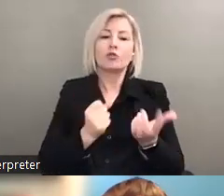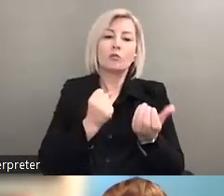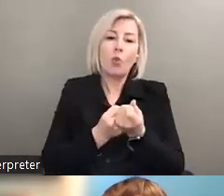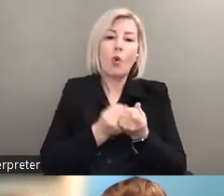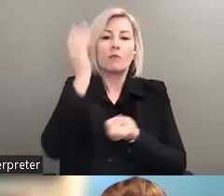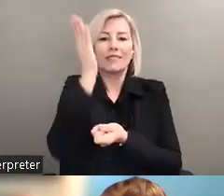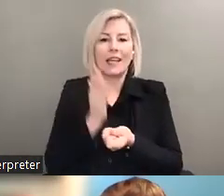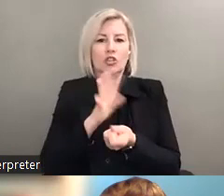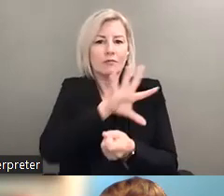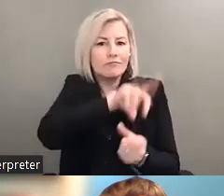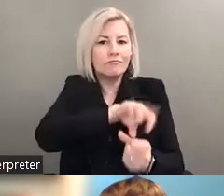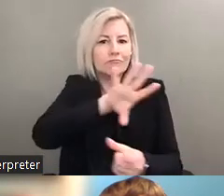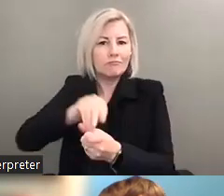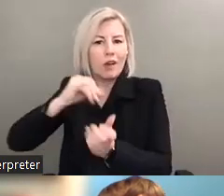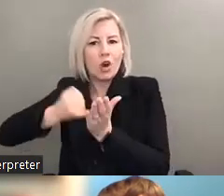of artists and companies.